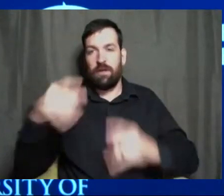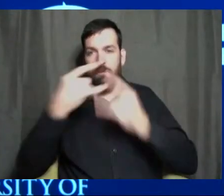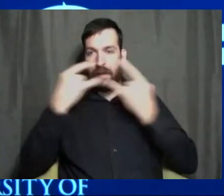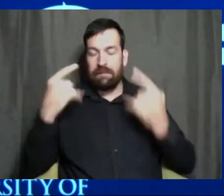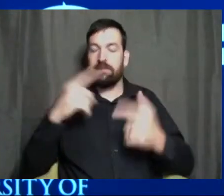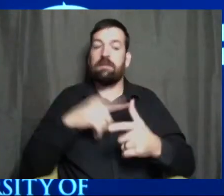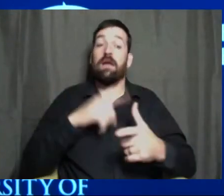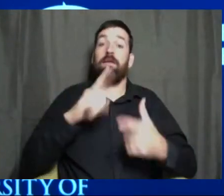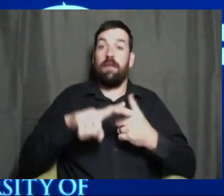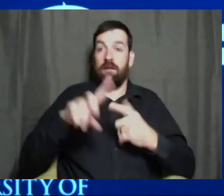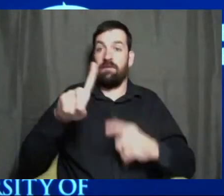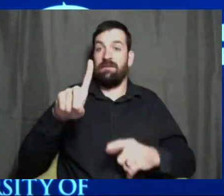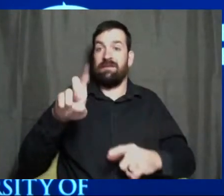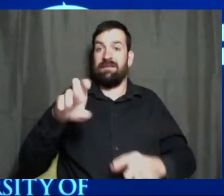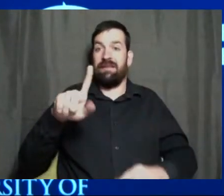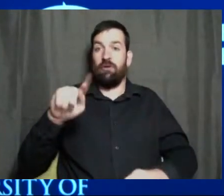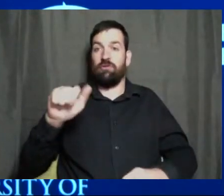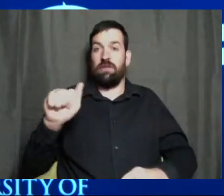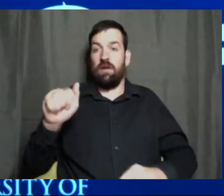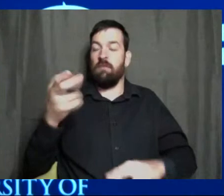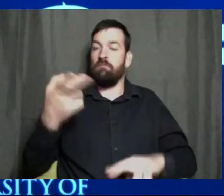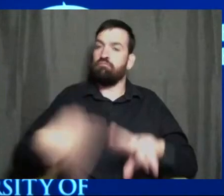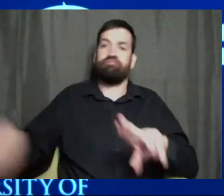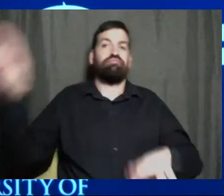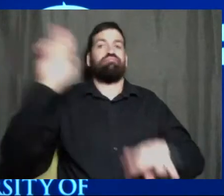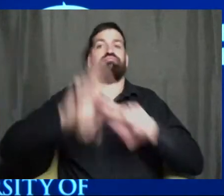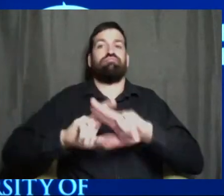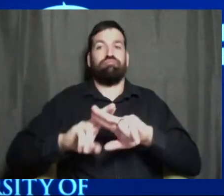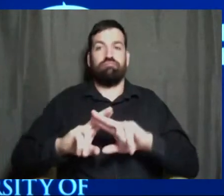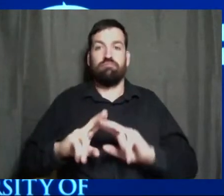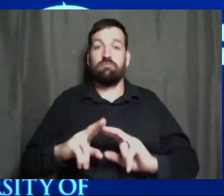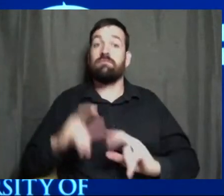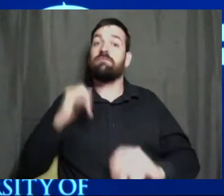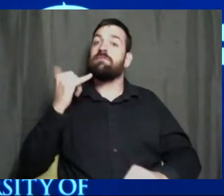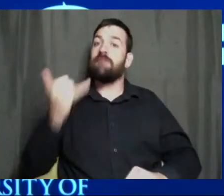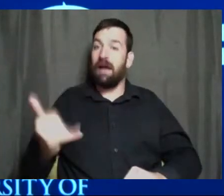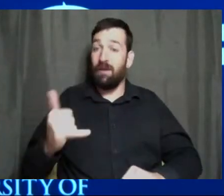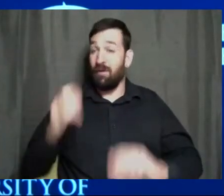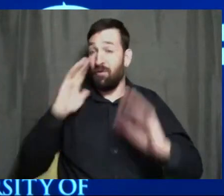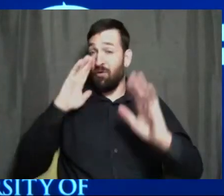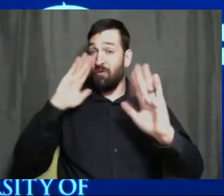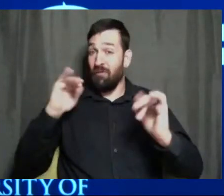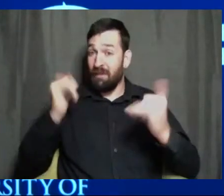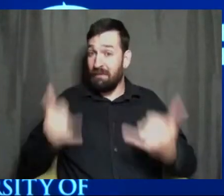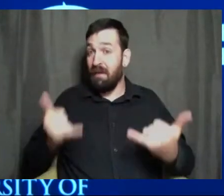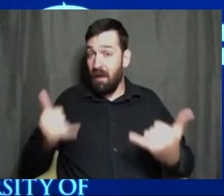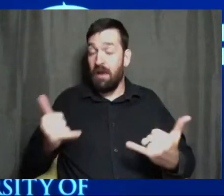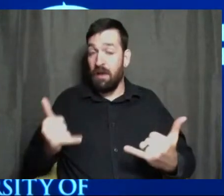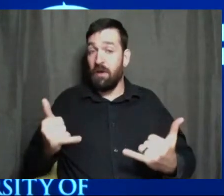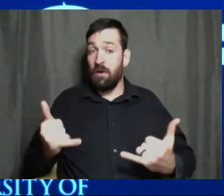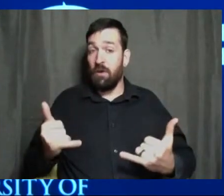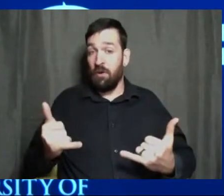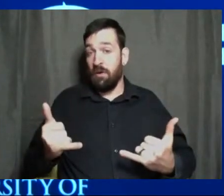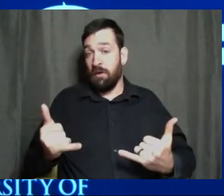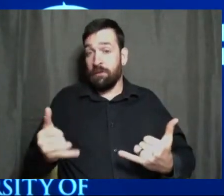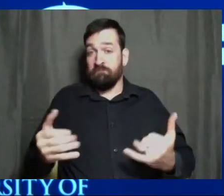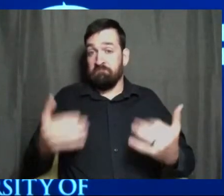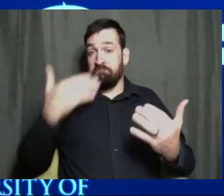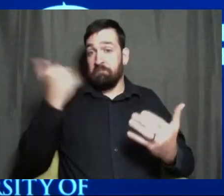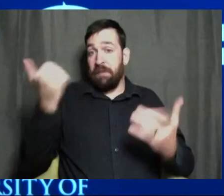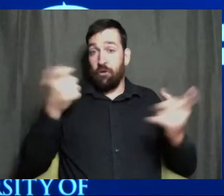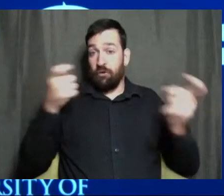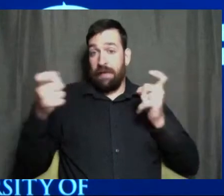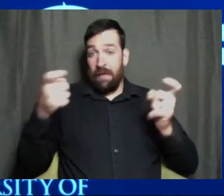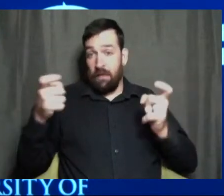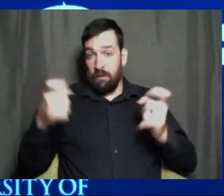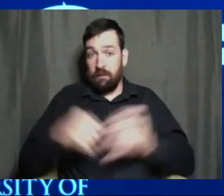prevalent, and we did see a huge increase in numbers. Now, hopefully by now we have a little bit of a better handle on it, and more